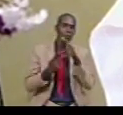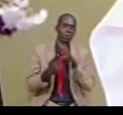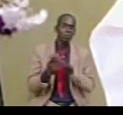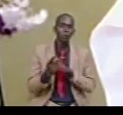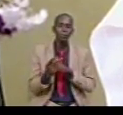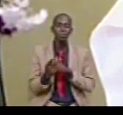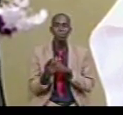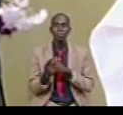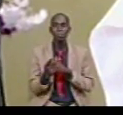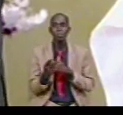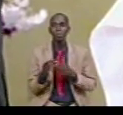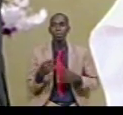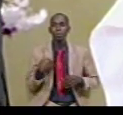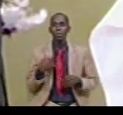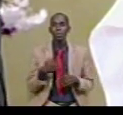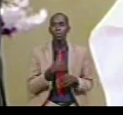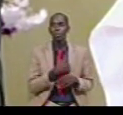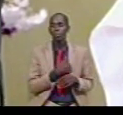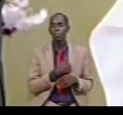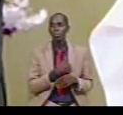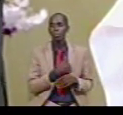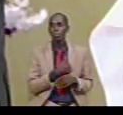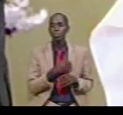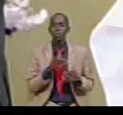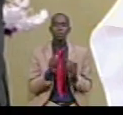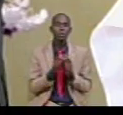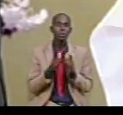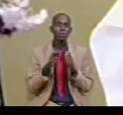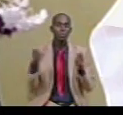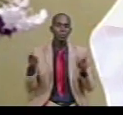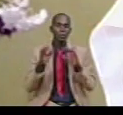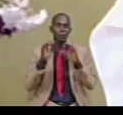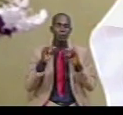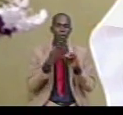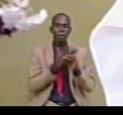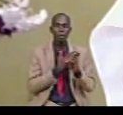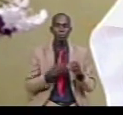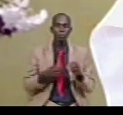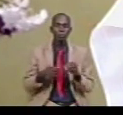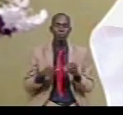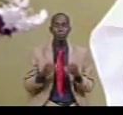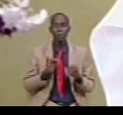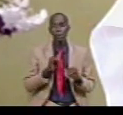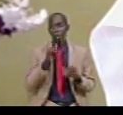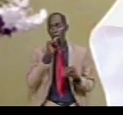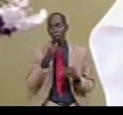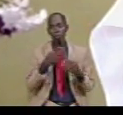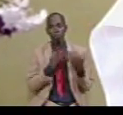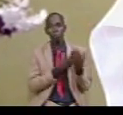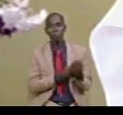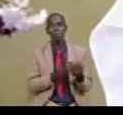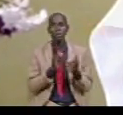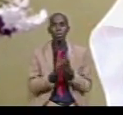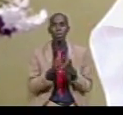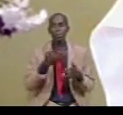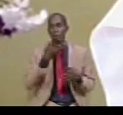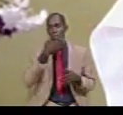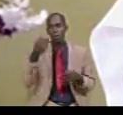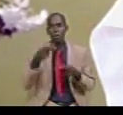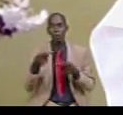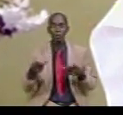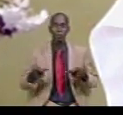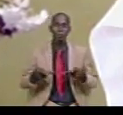sir. With God's benevolence and your continued leadership, I am confident that the best days of the Deeper Christian